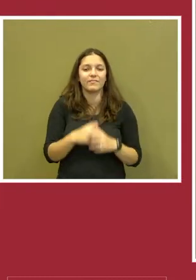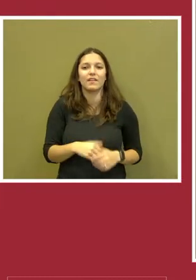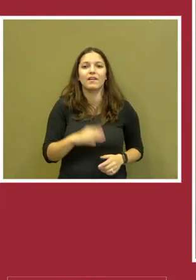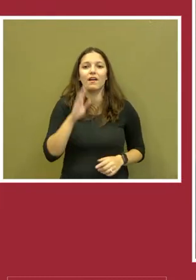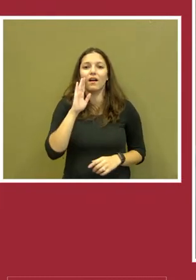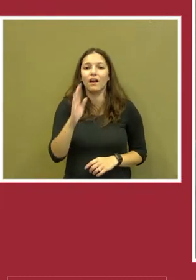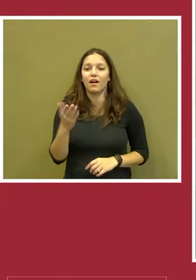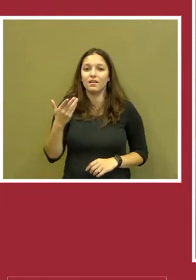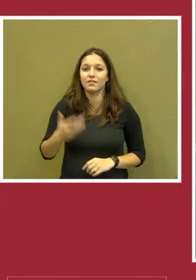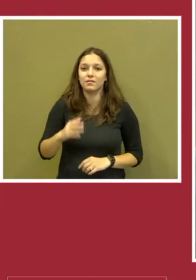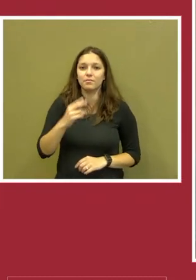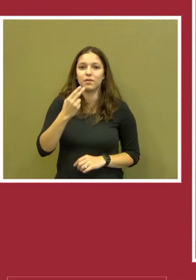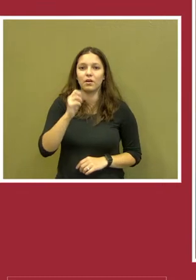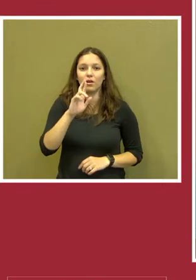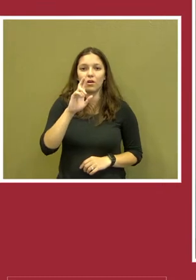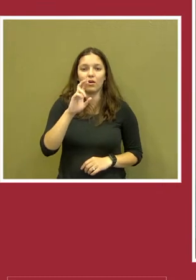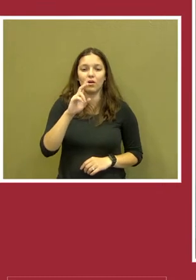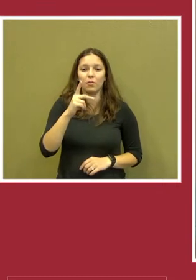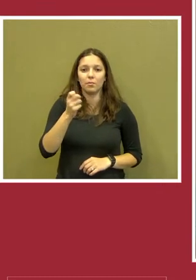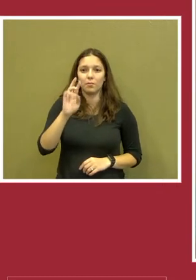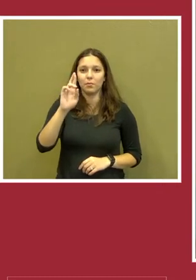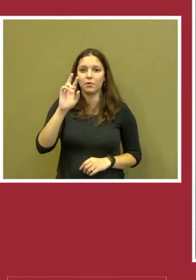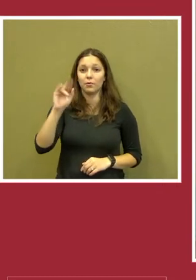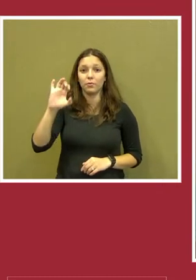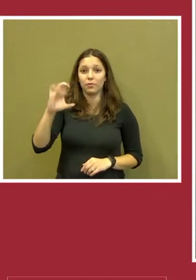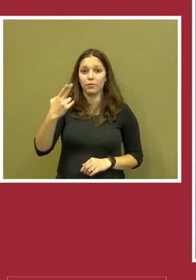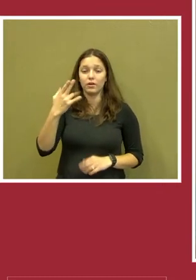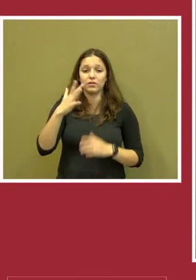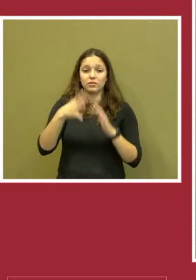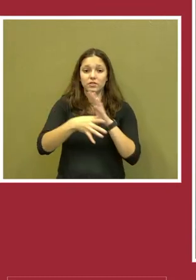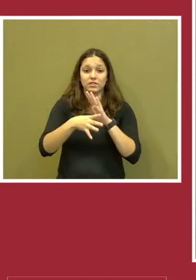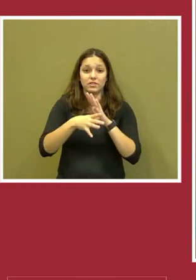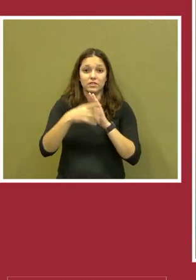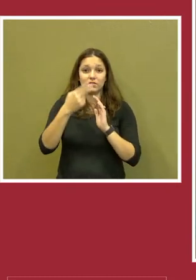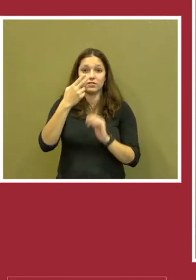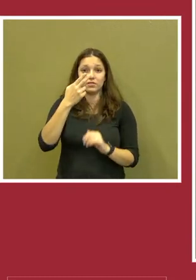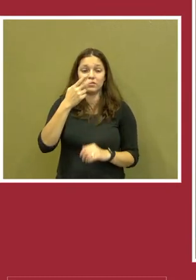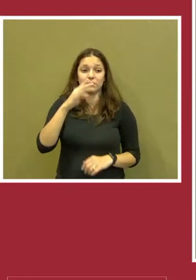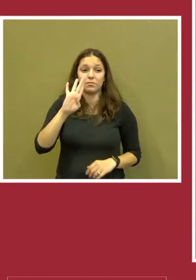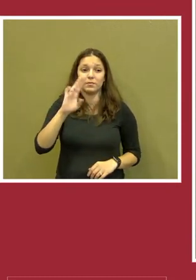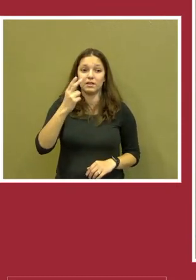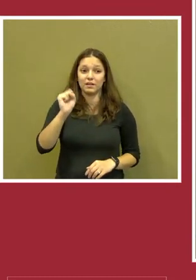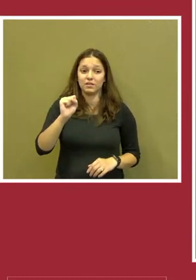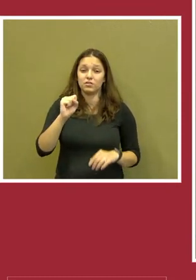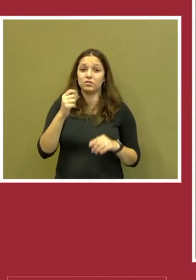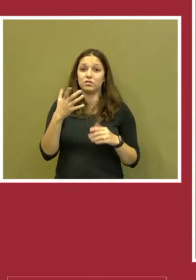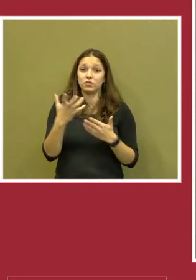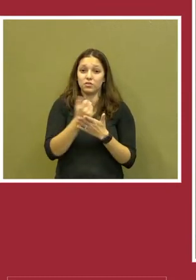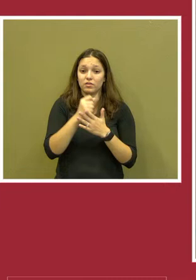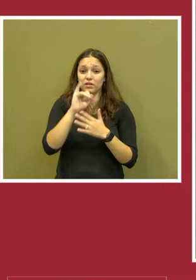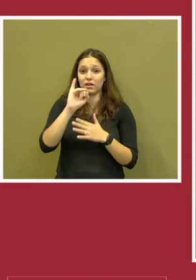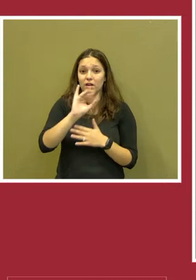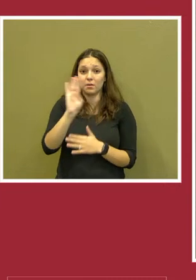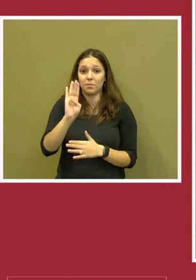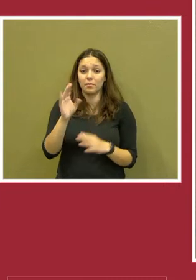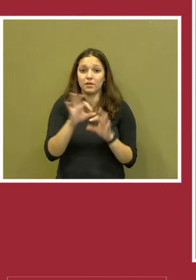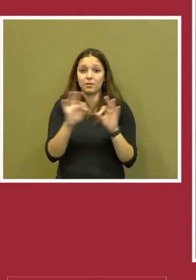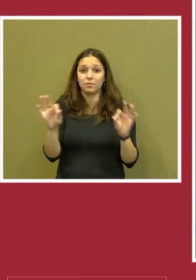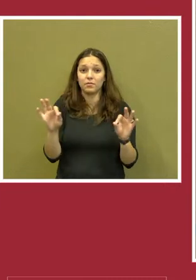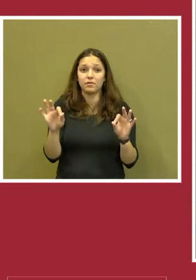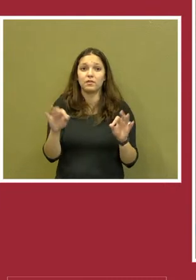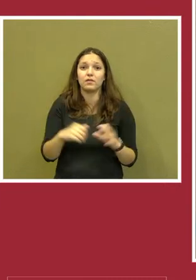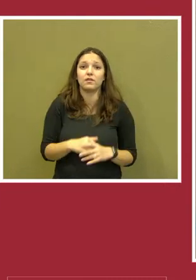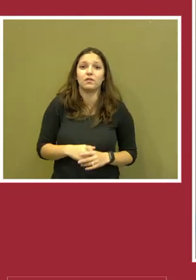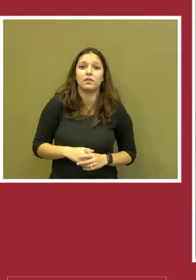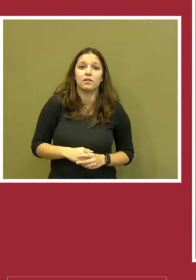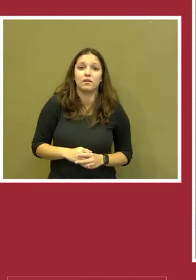Hi, I'm Harper Rich. I'm a senior at Ben High, doing the IB diploma. I think for me, like Solly said,